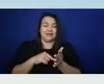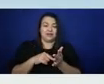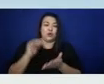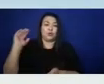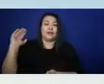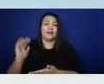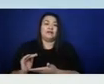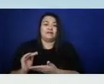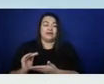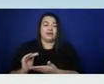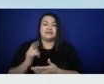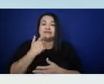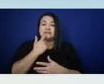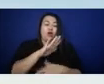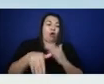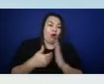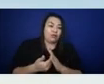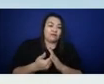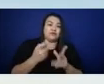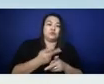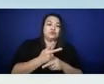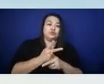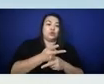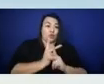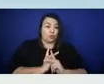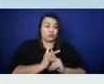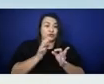7A 504 micro loan